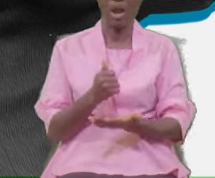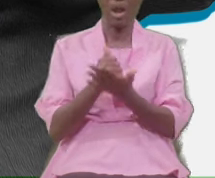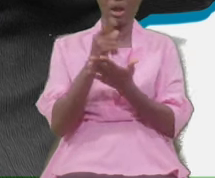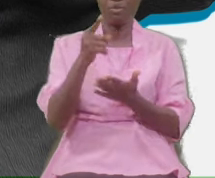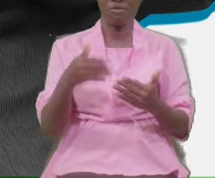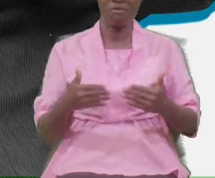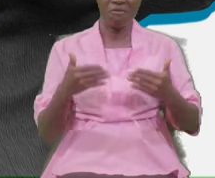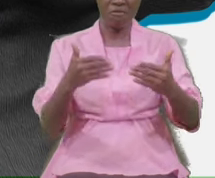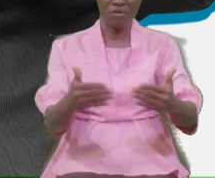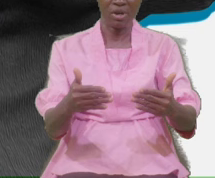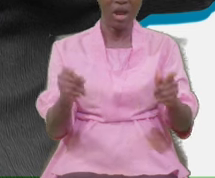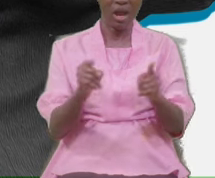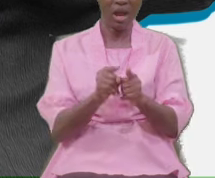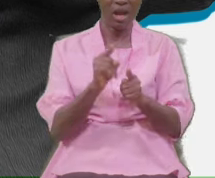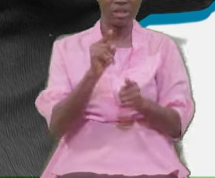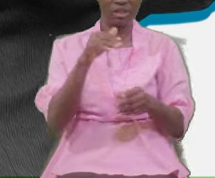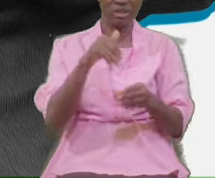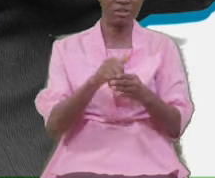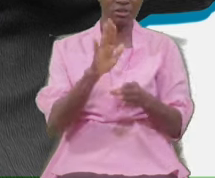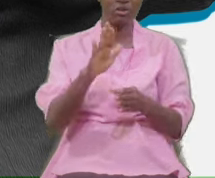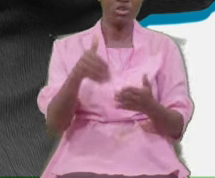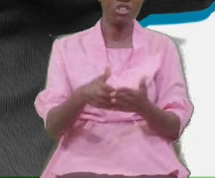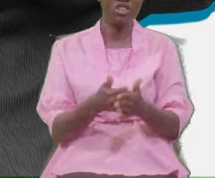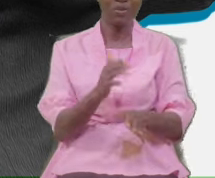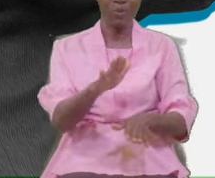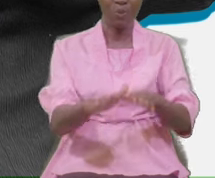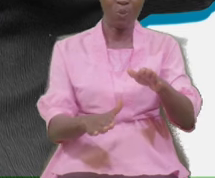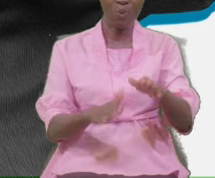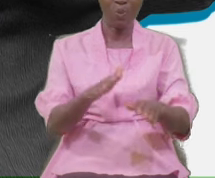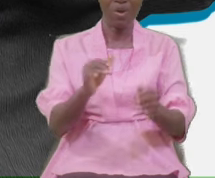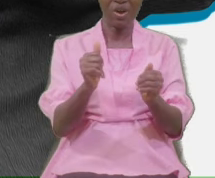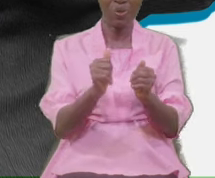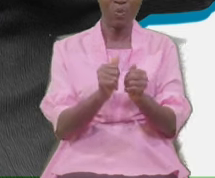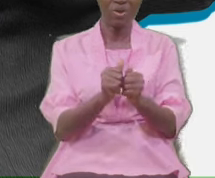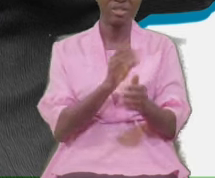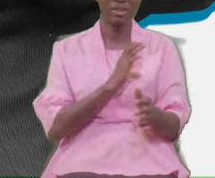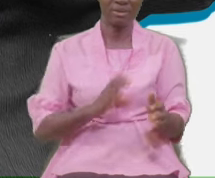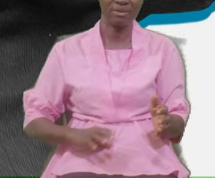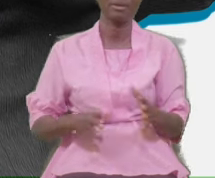Christ Check the link click